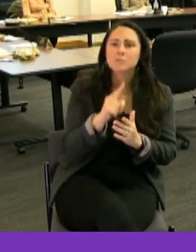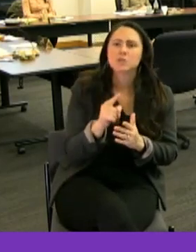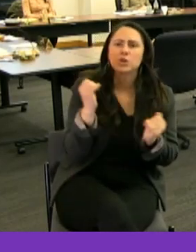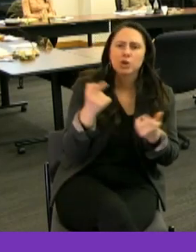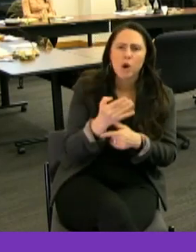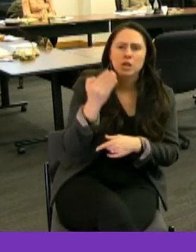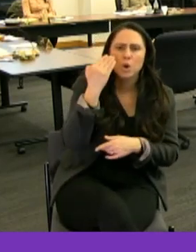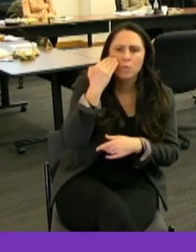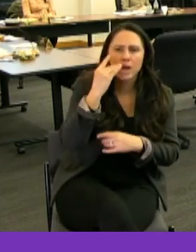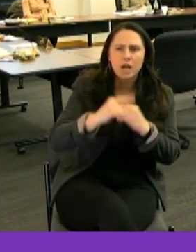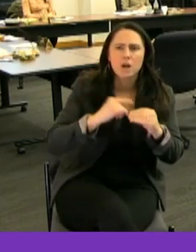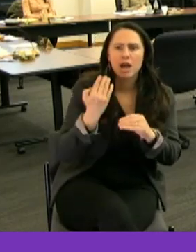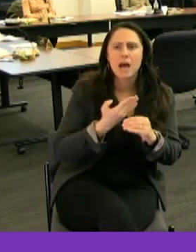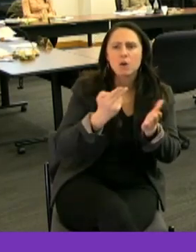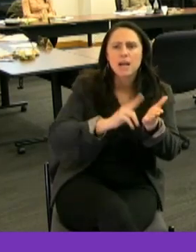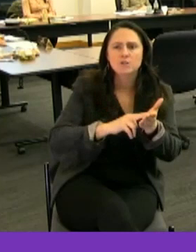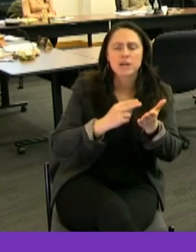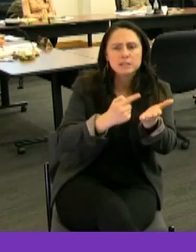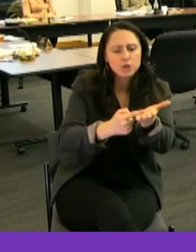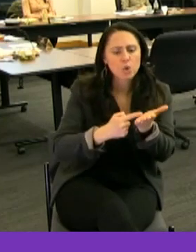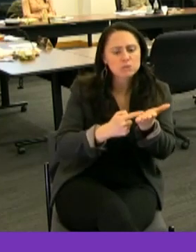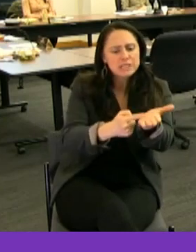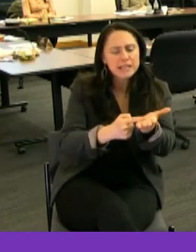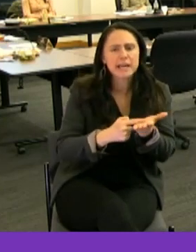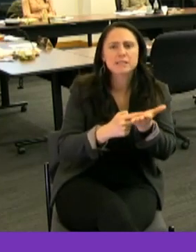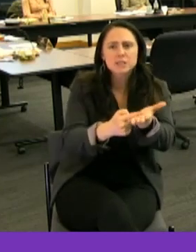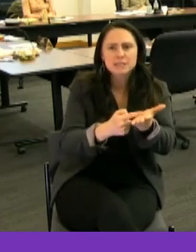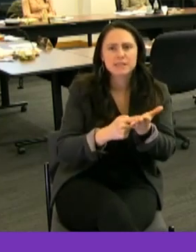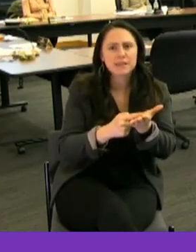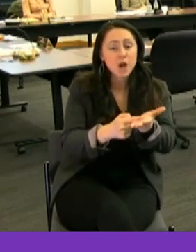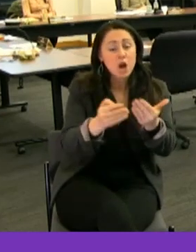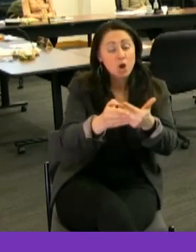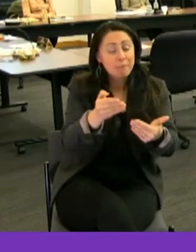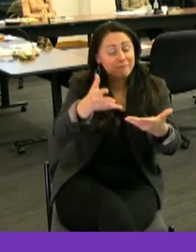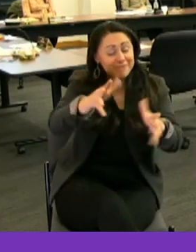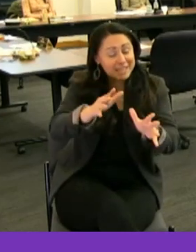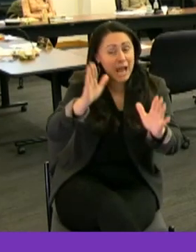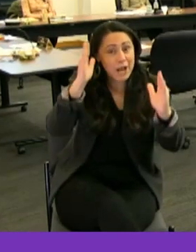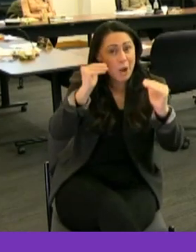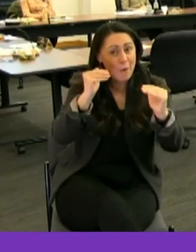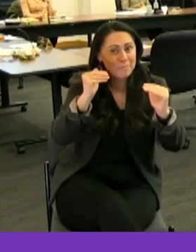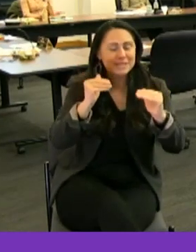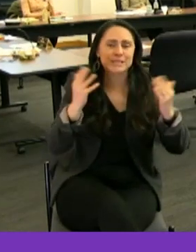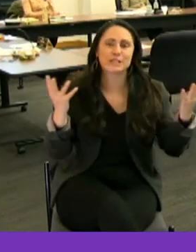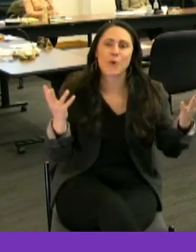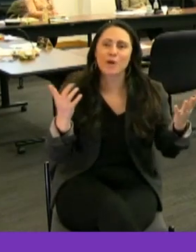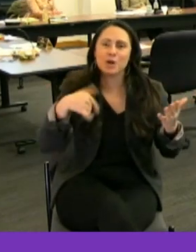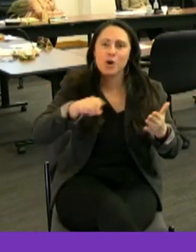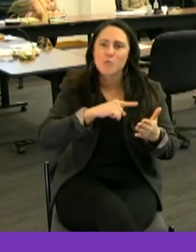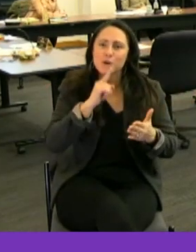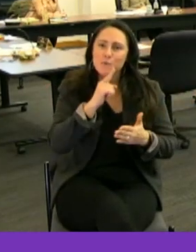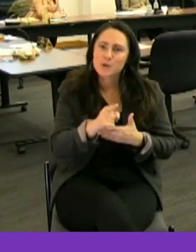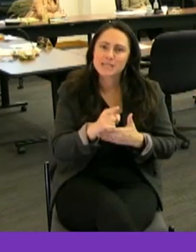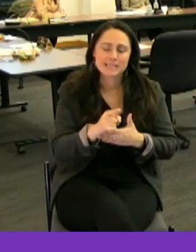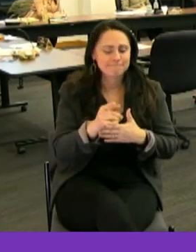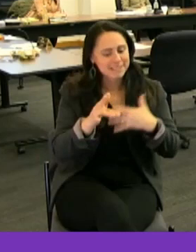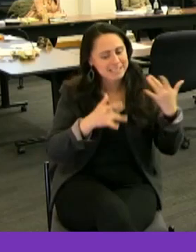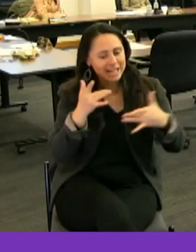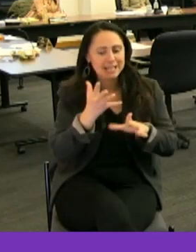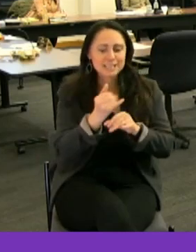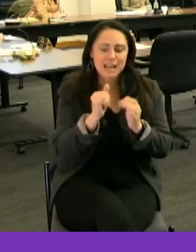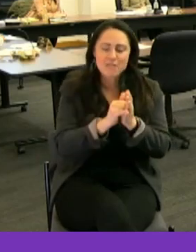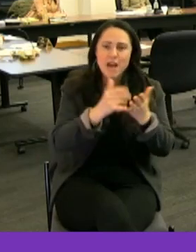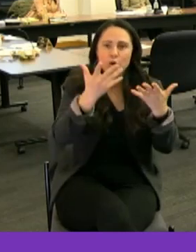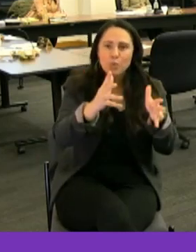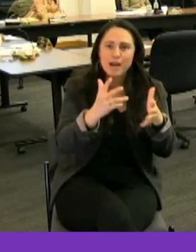all aware, our contract negotiations are kind of in the home stretch, I hope. So we're looking to get that